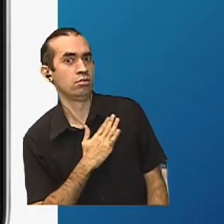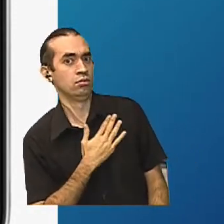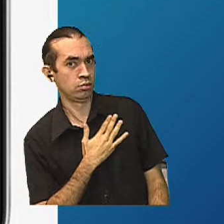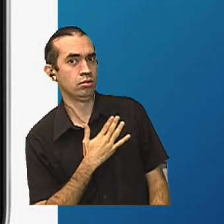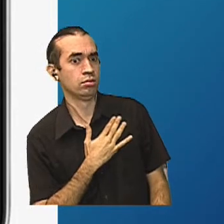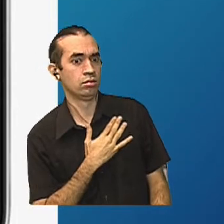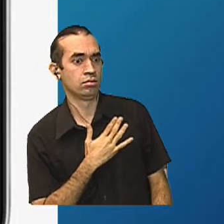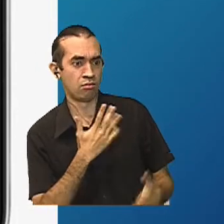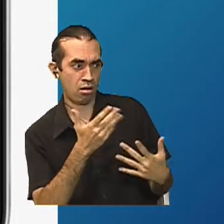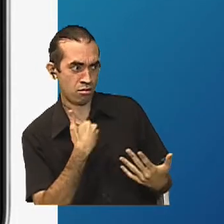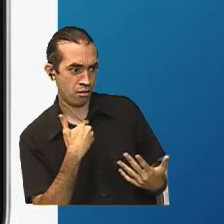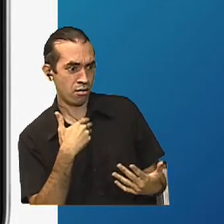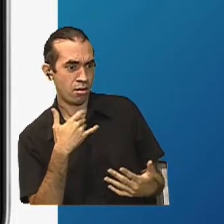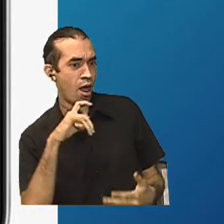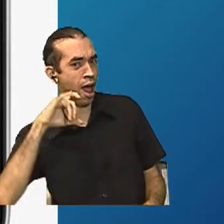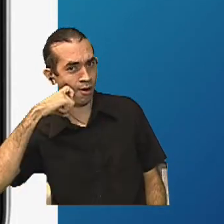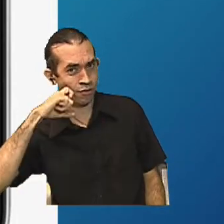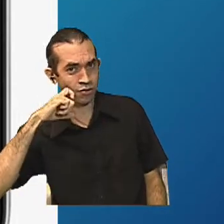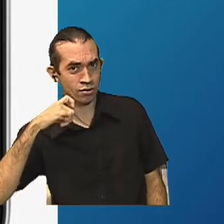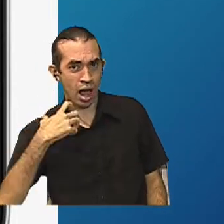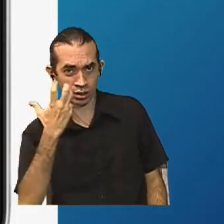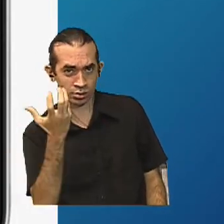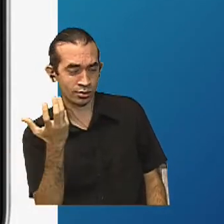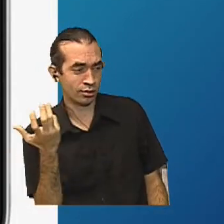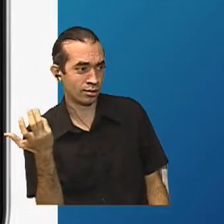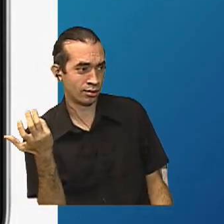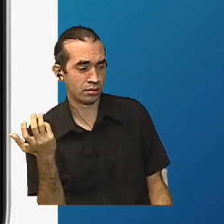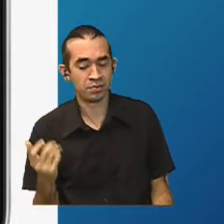don't you already have an iPhone?